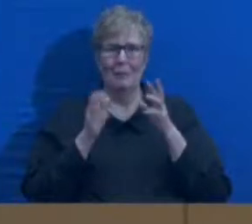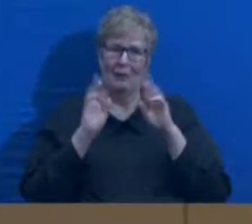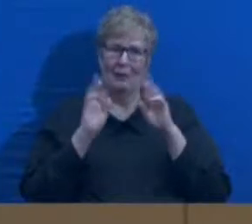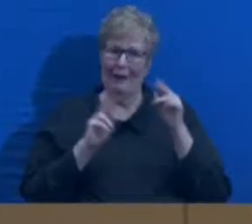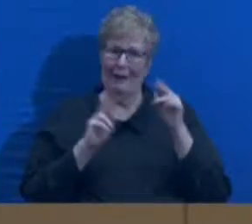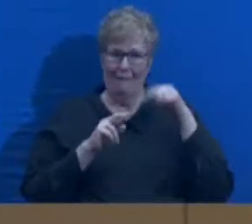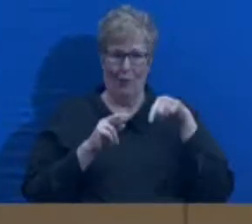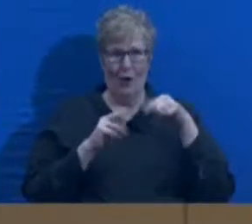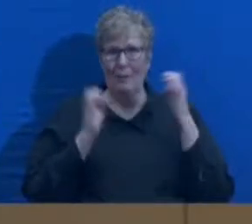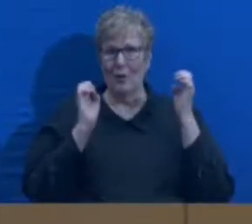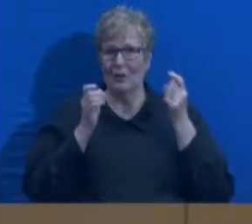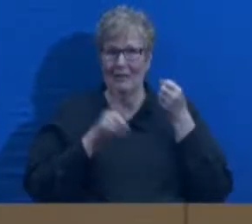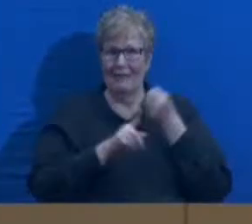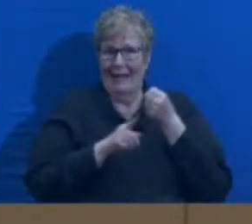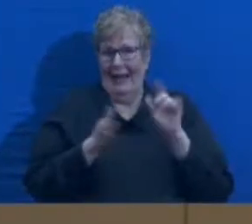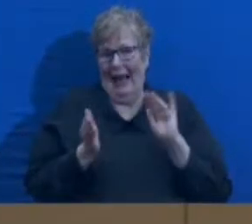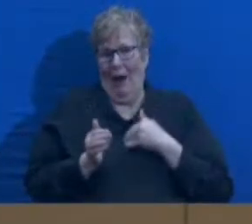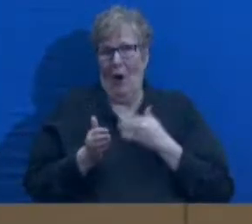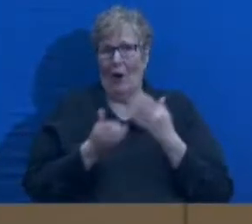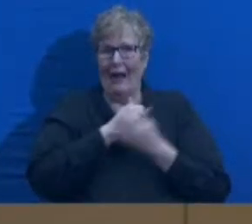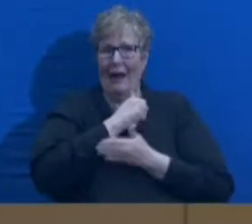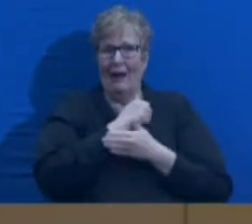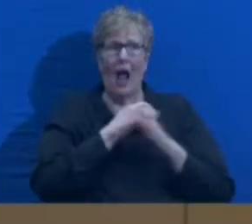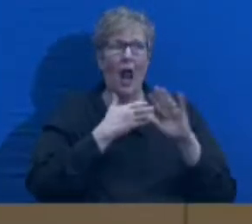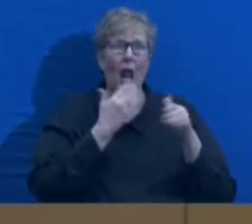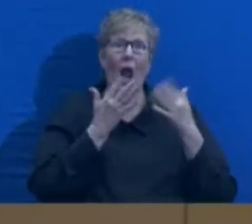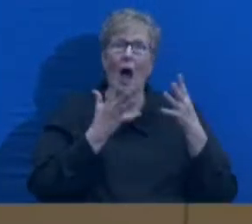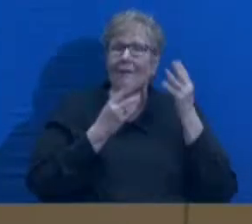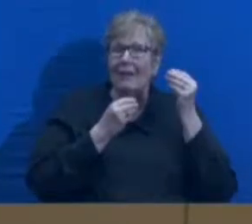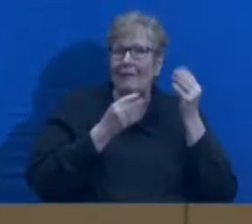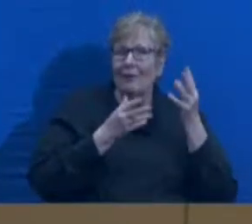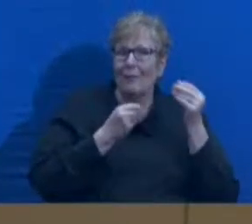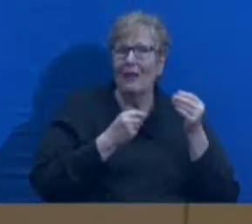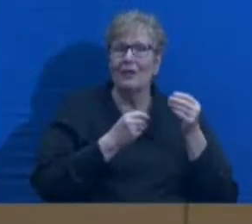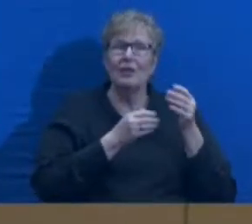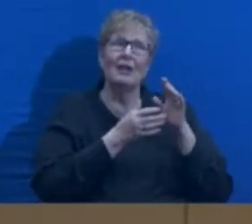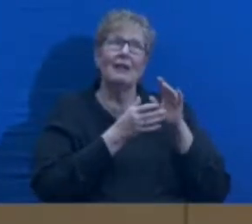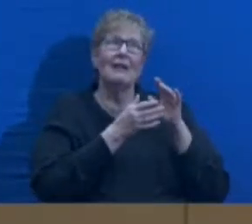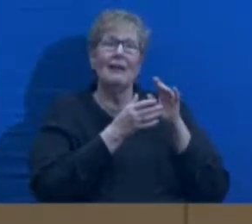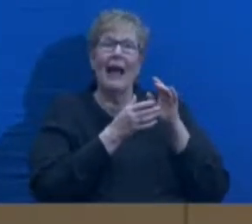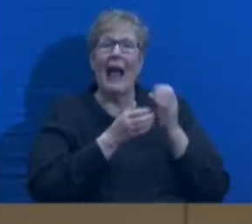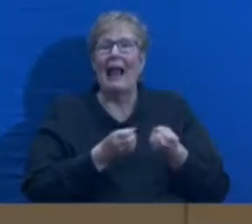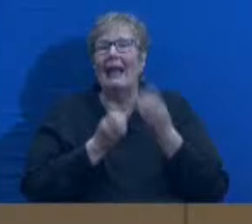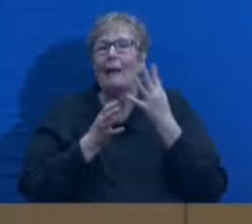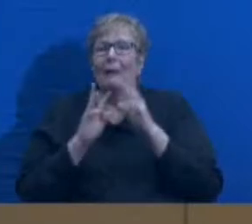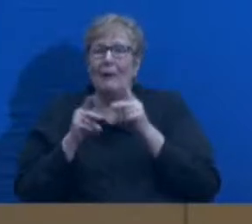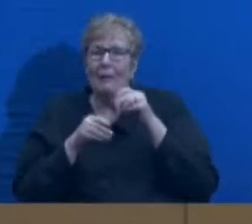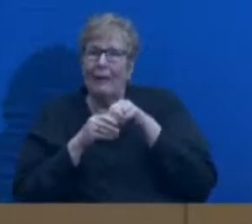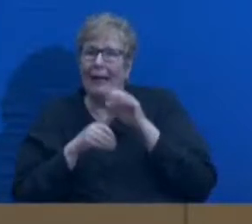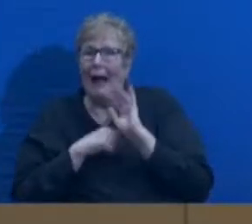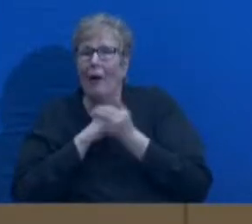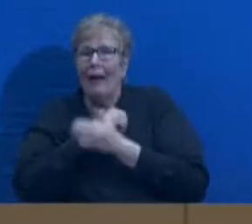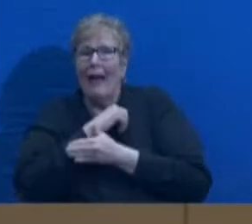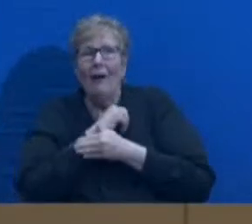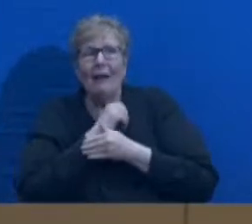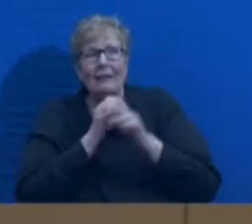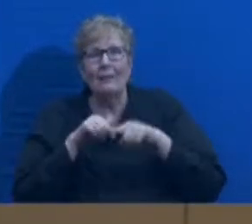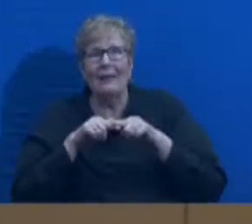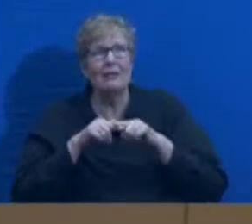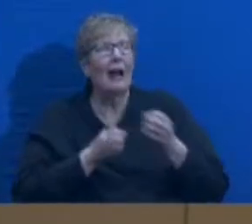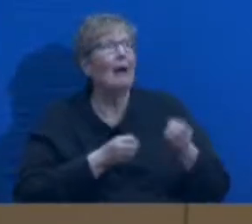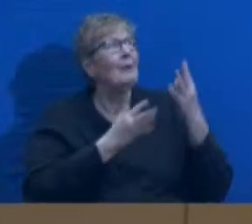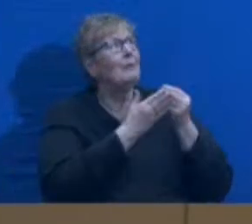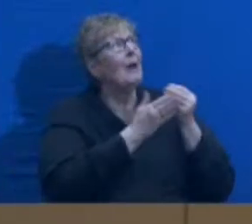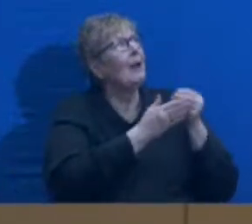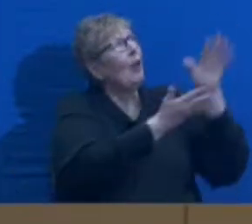county. A lot of the data that comes from the census is tied directly to grants that we receive and make us better prepared as a